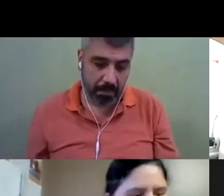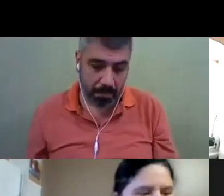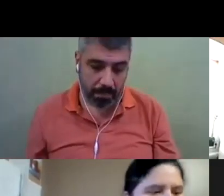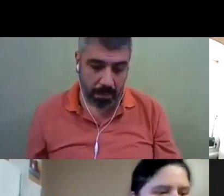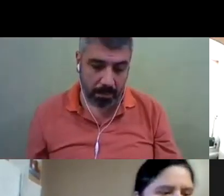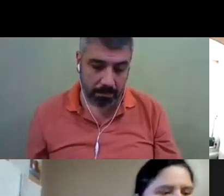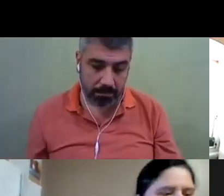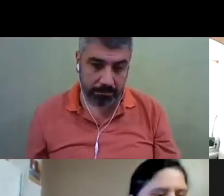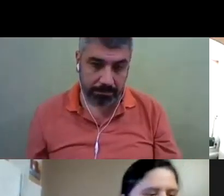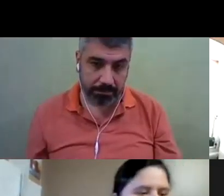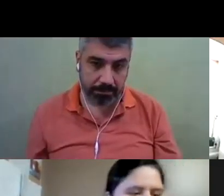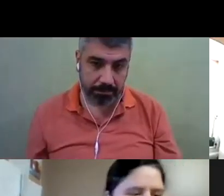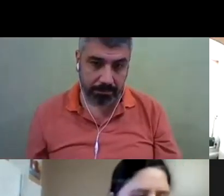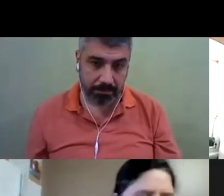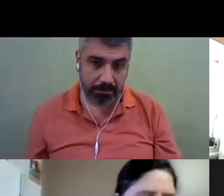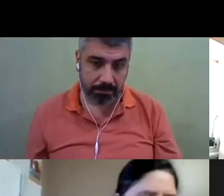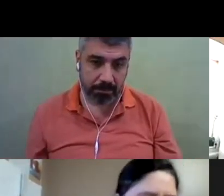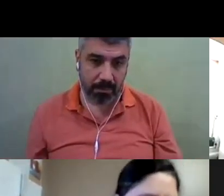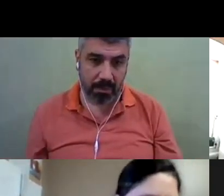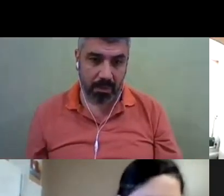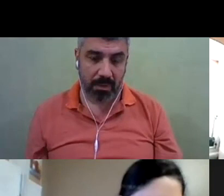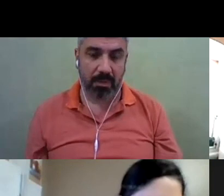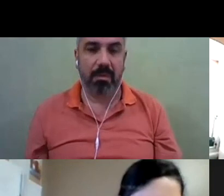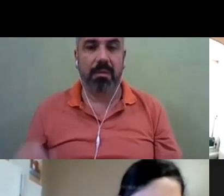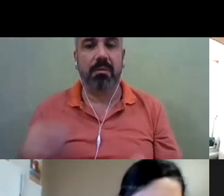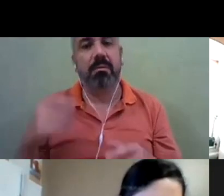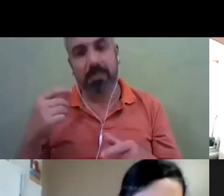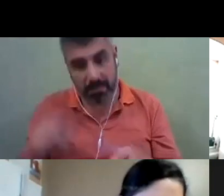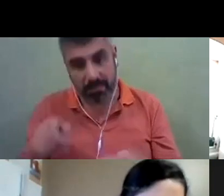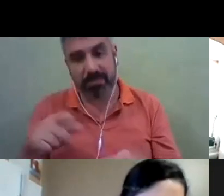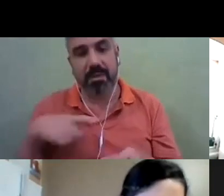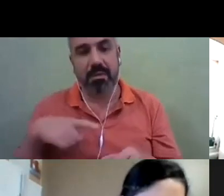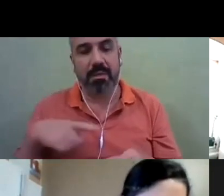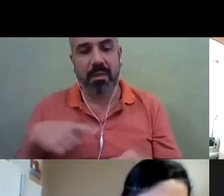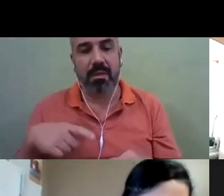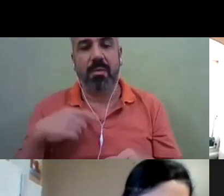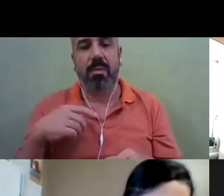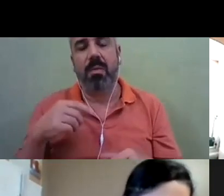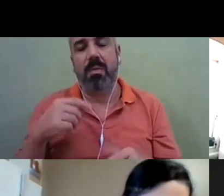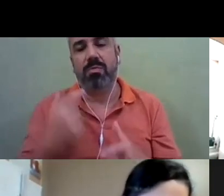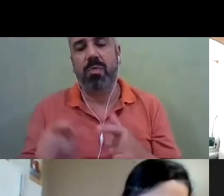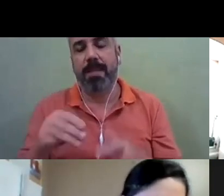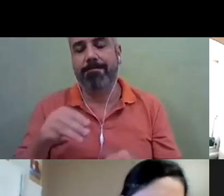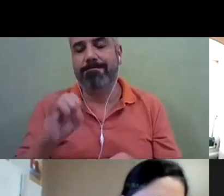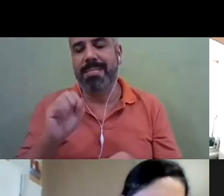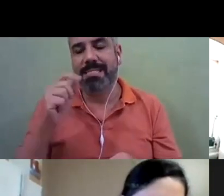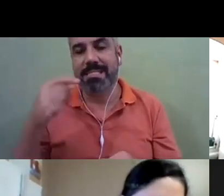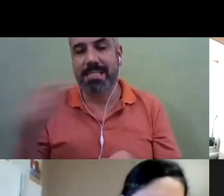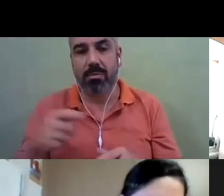what do you think it would be our mission here in the Global South? Give us some